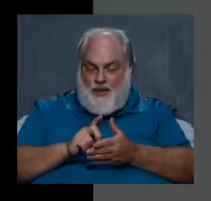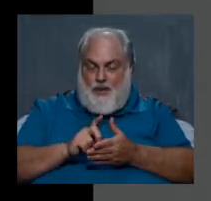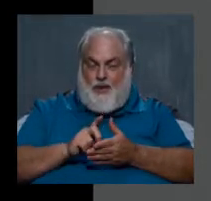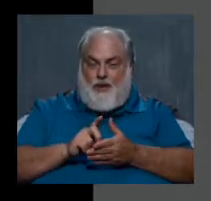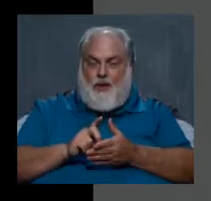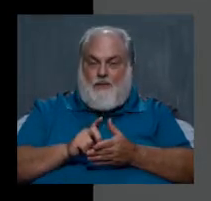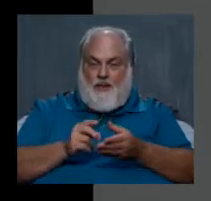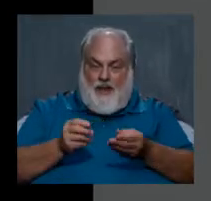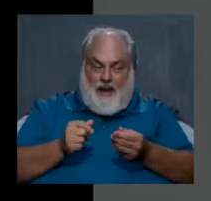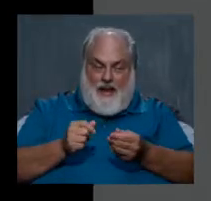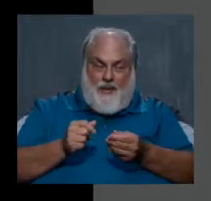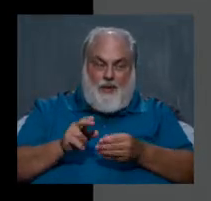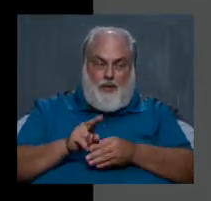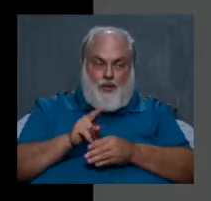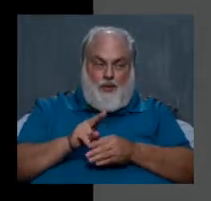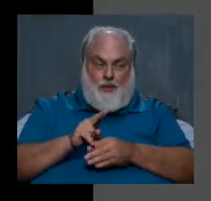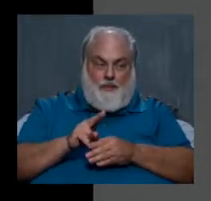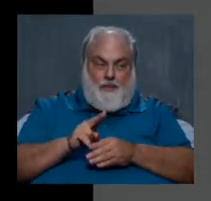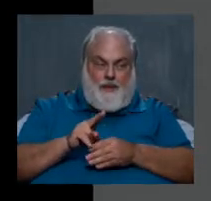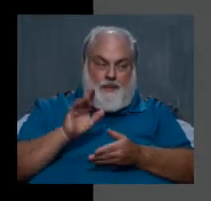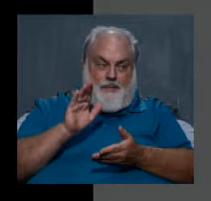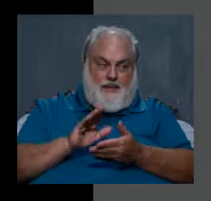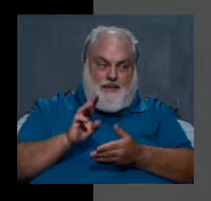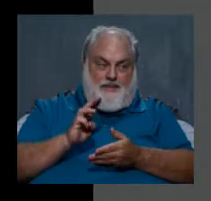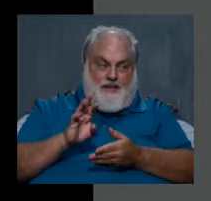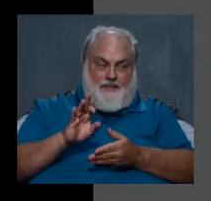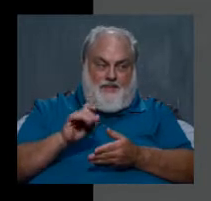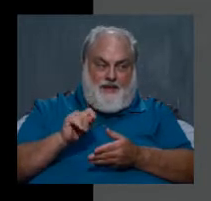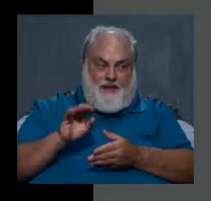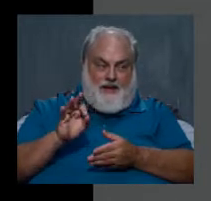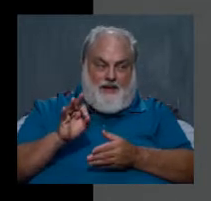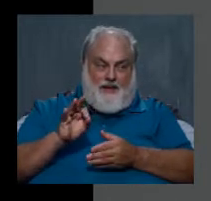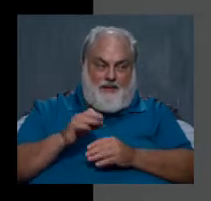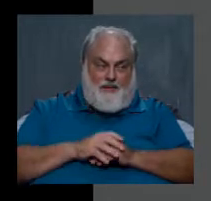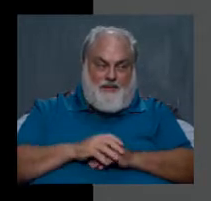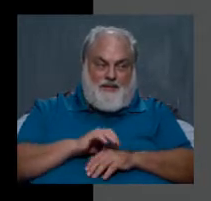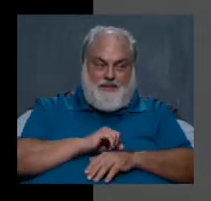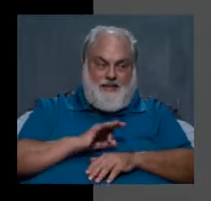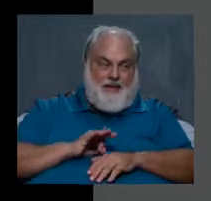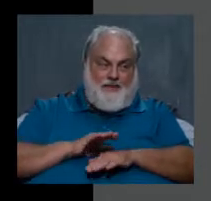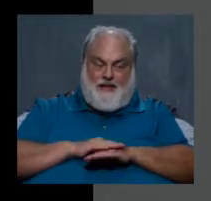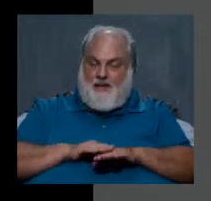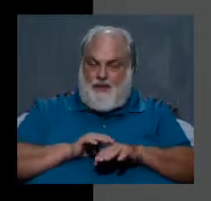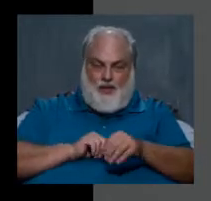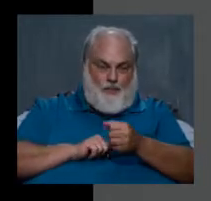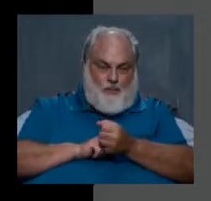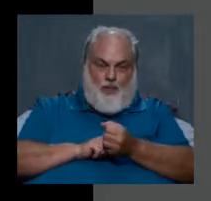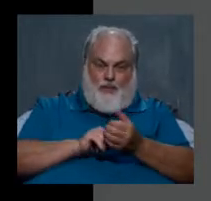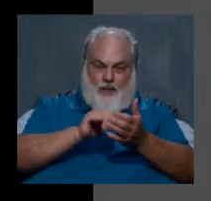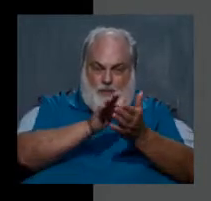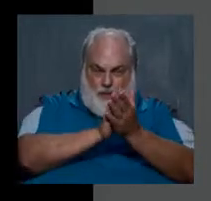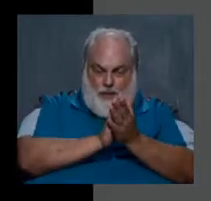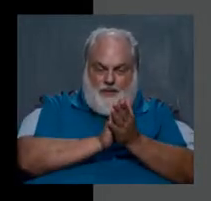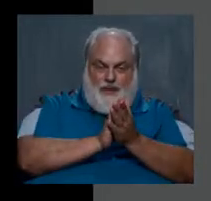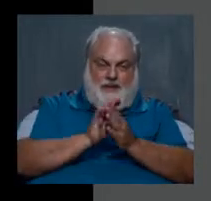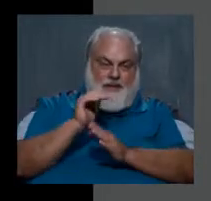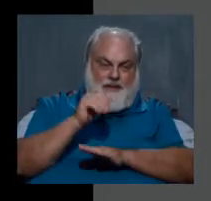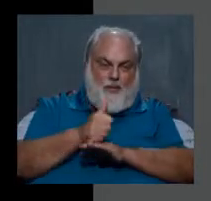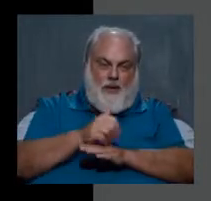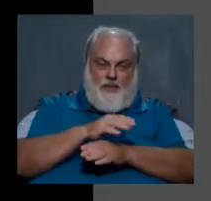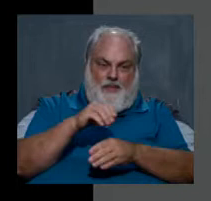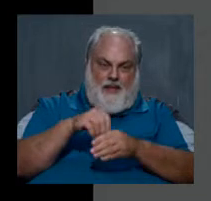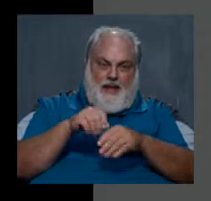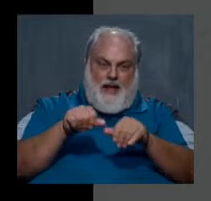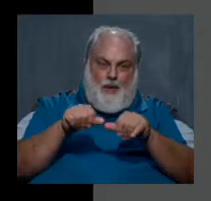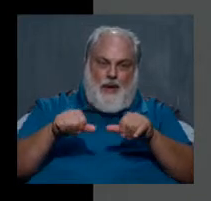land use buffering, would also allow it to be reduced to 6 feet 9 inches. Staff is not supportive of the applicant's request. The site is located within an area